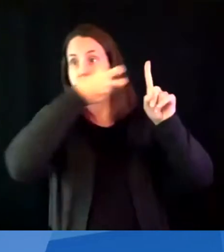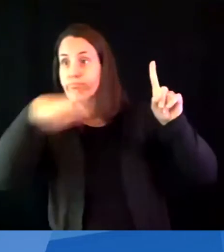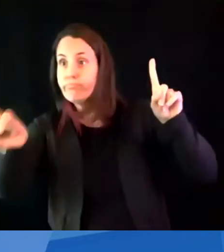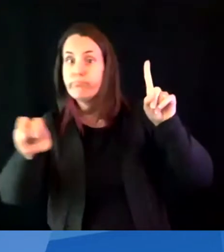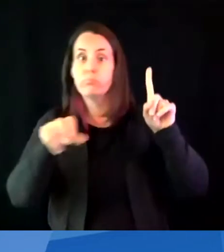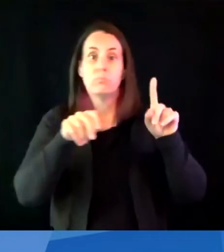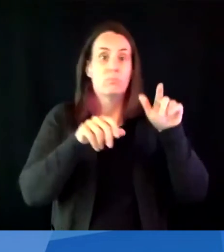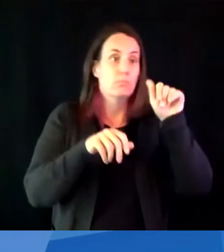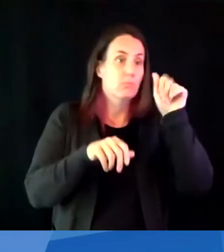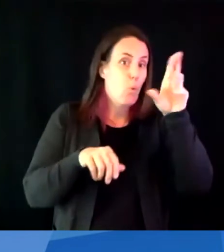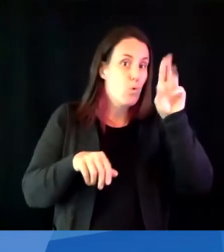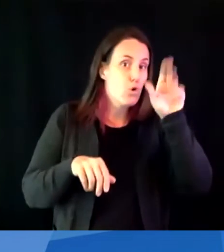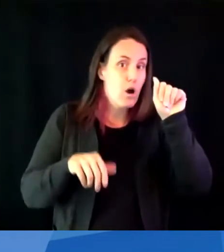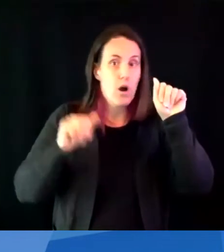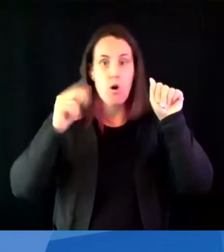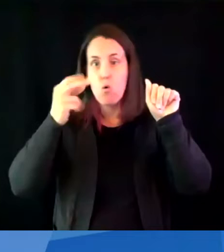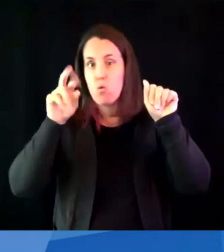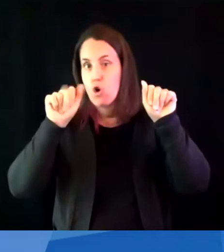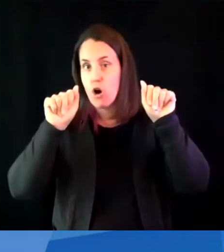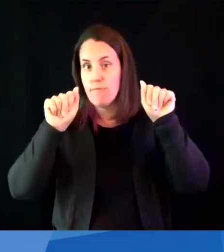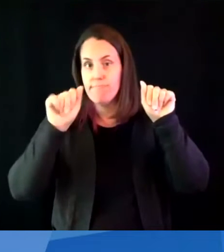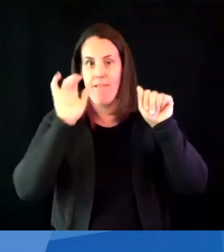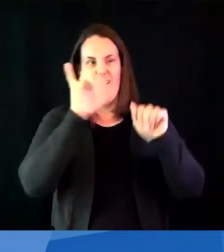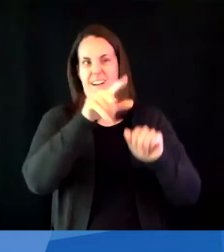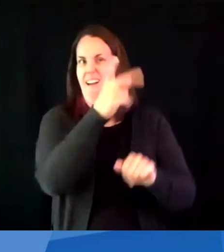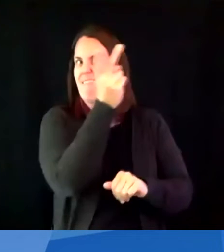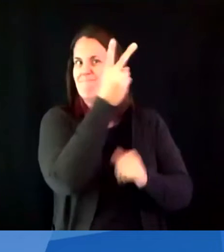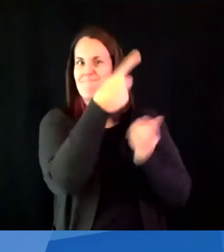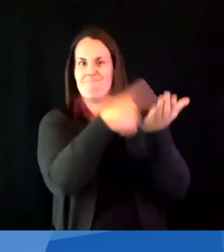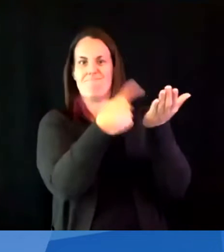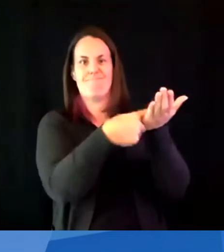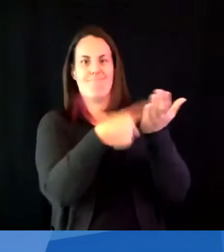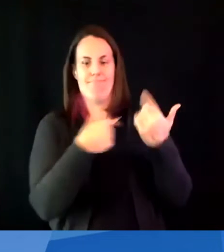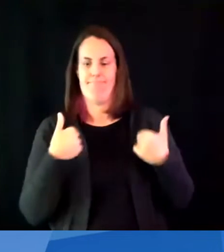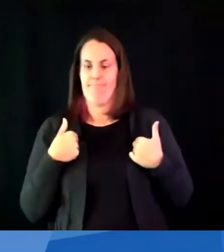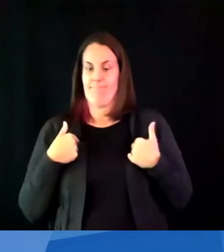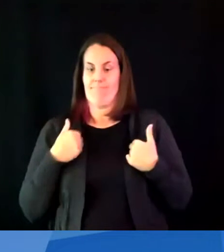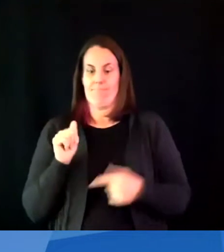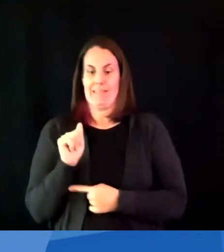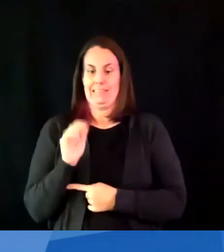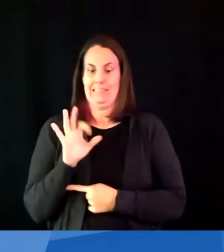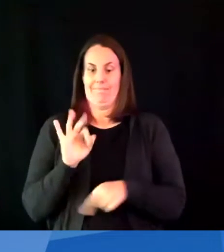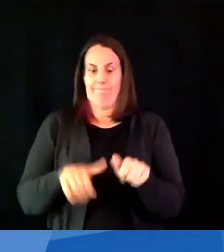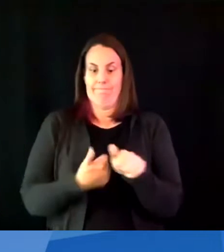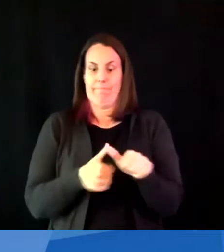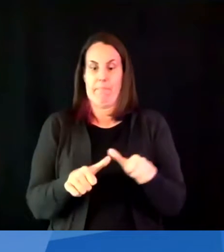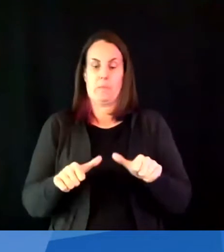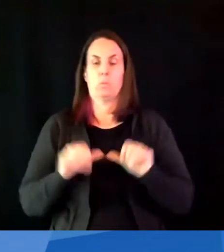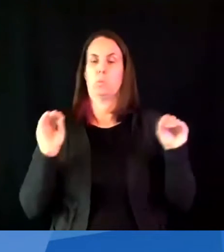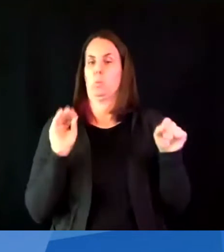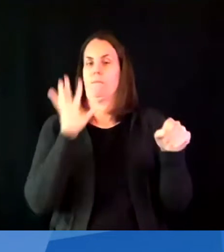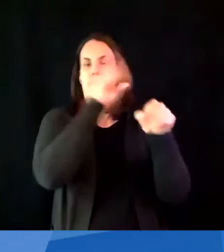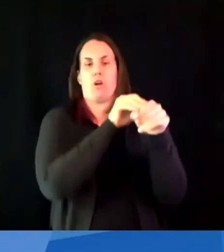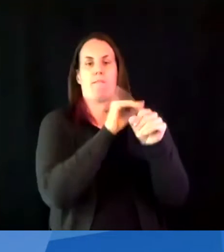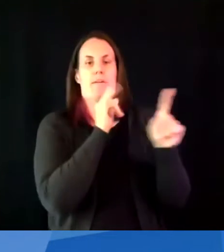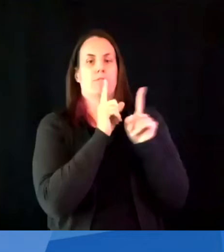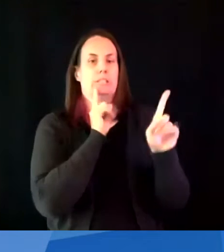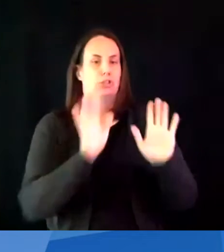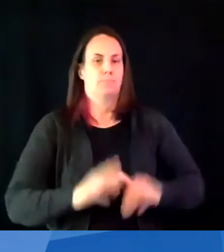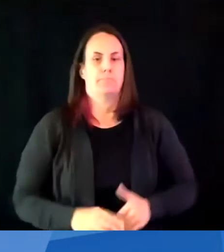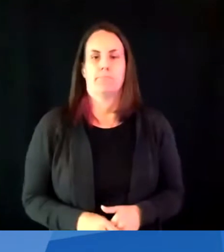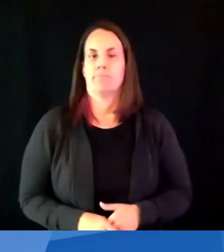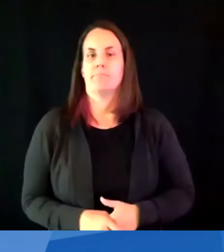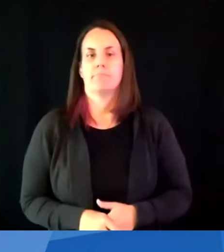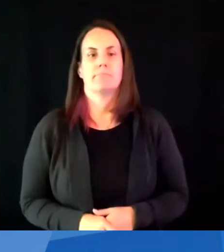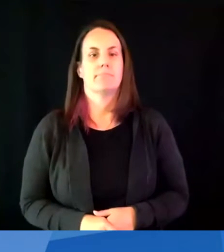Thank you for that. All right, now we'll try John at NBC 26 in Green Bay. Yes, you